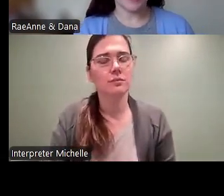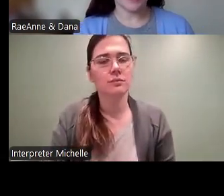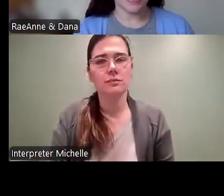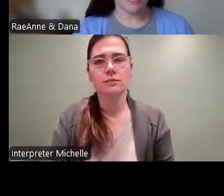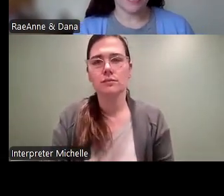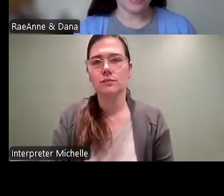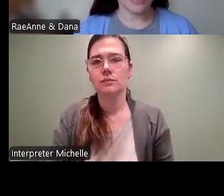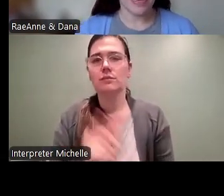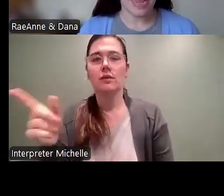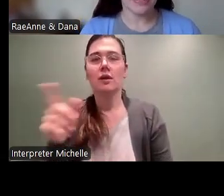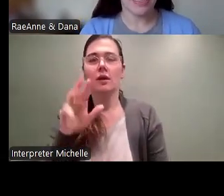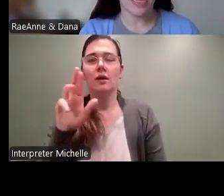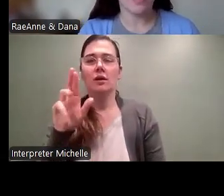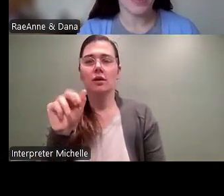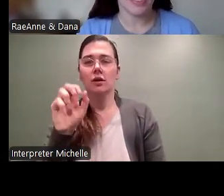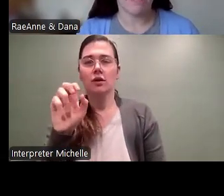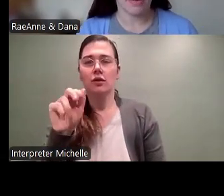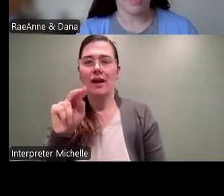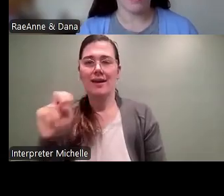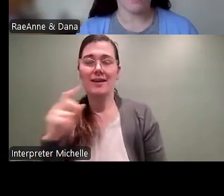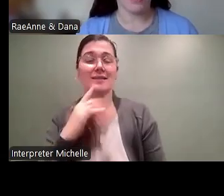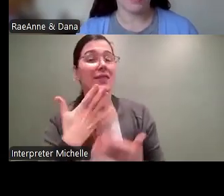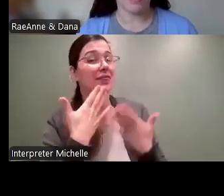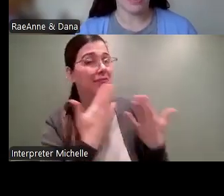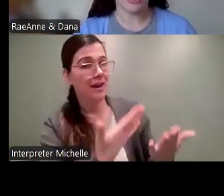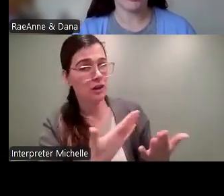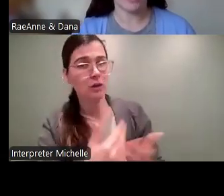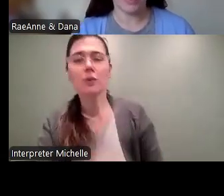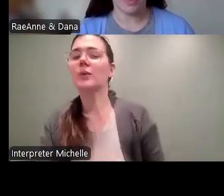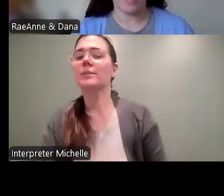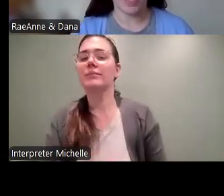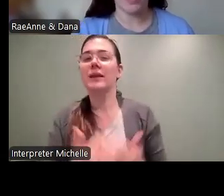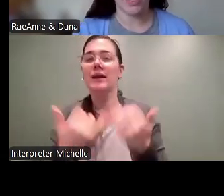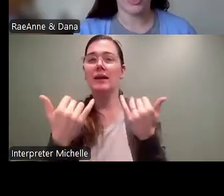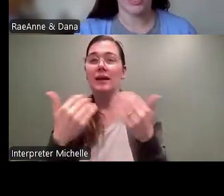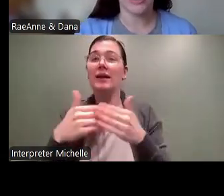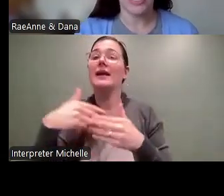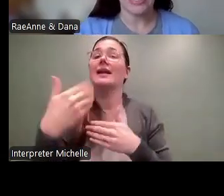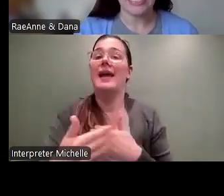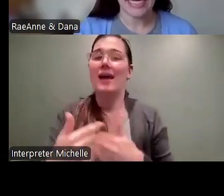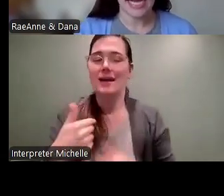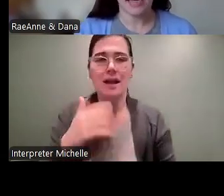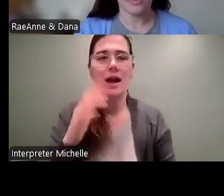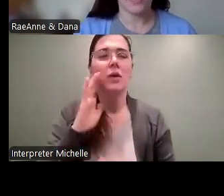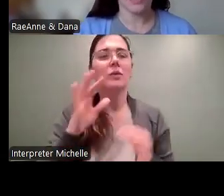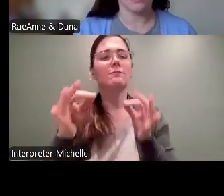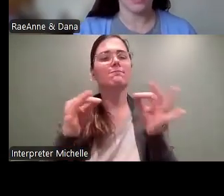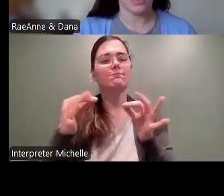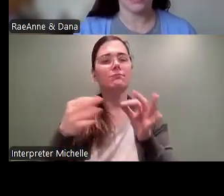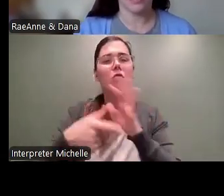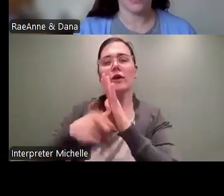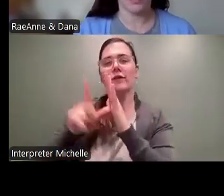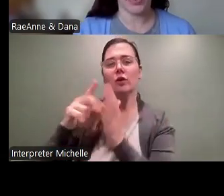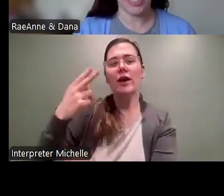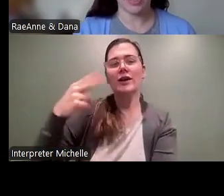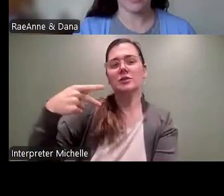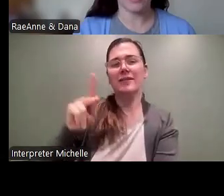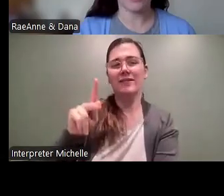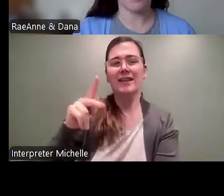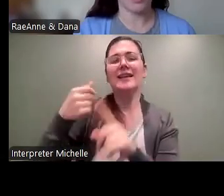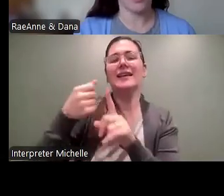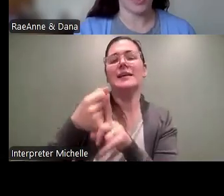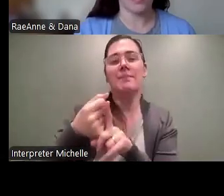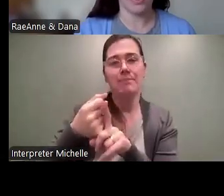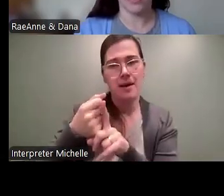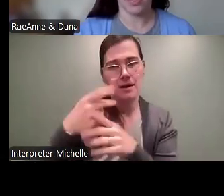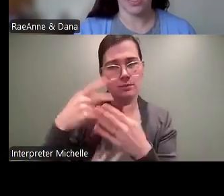Thank you, Dr. Stevens. Next, I will be giving an overview of the HPV Impact Project and taking a closer look at cervical precancers